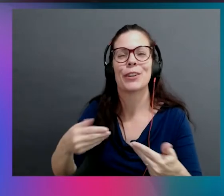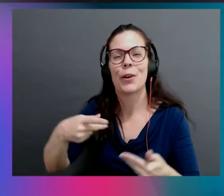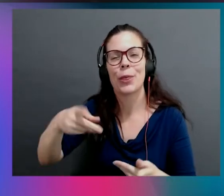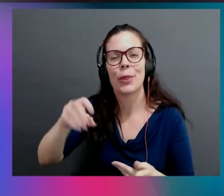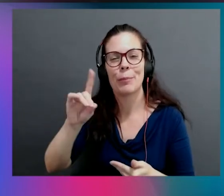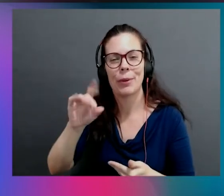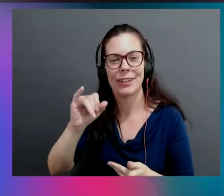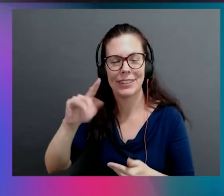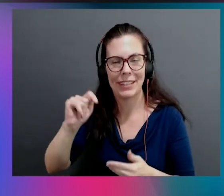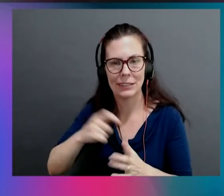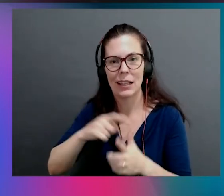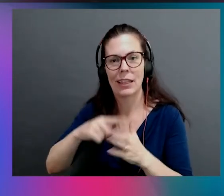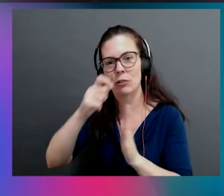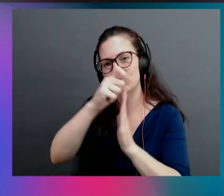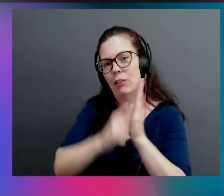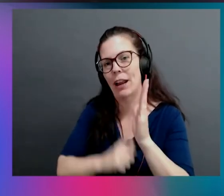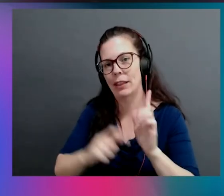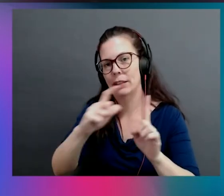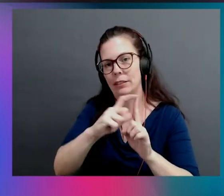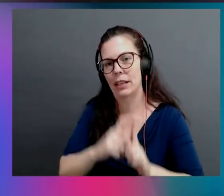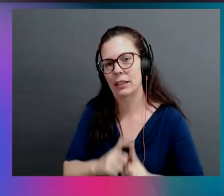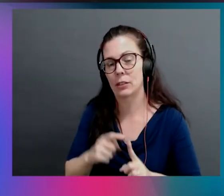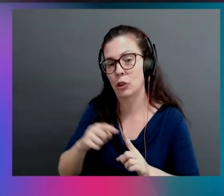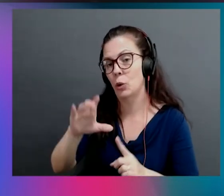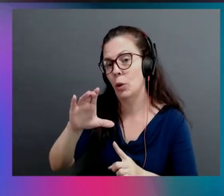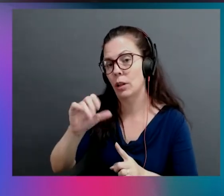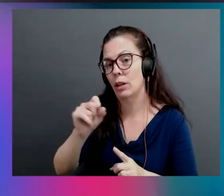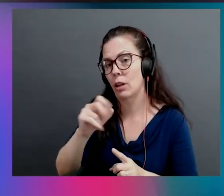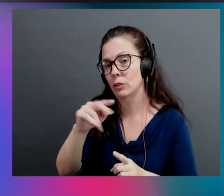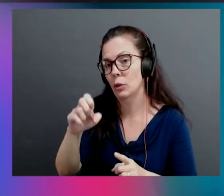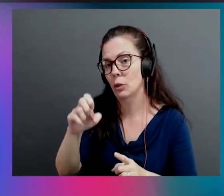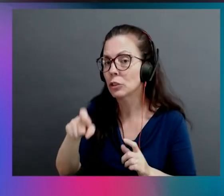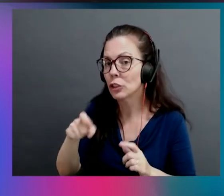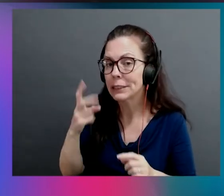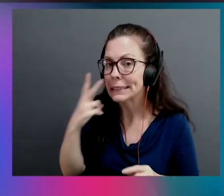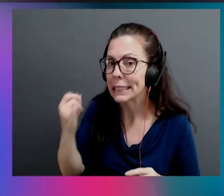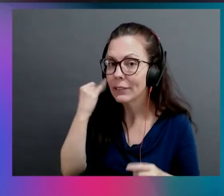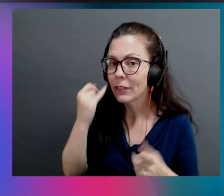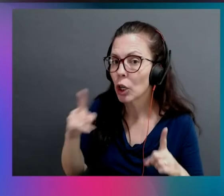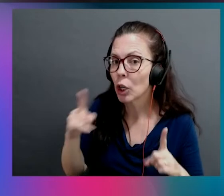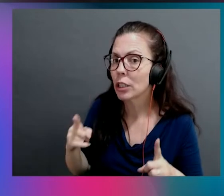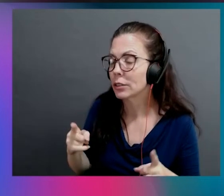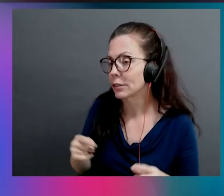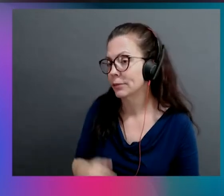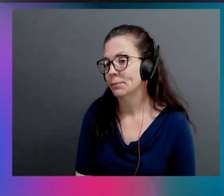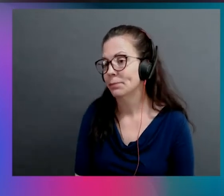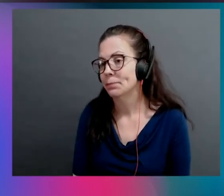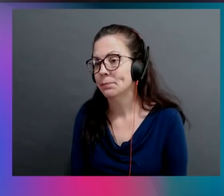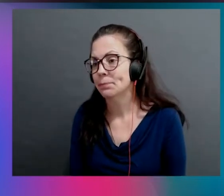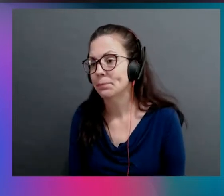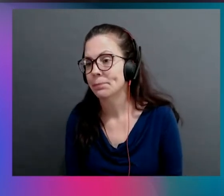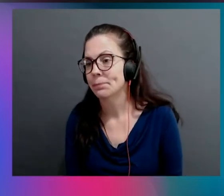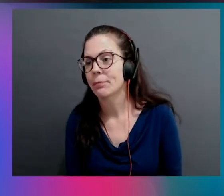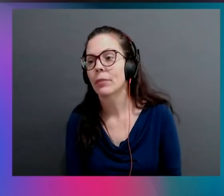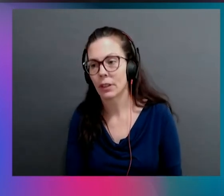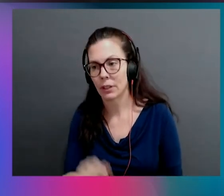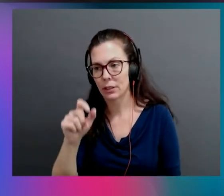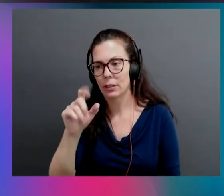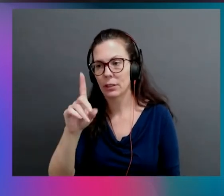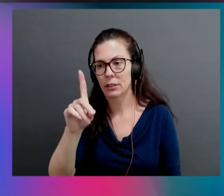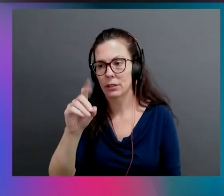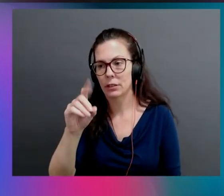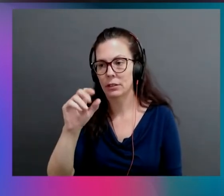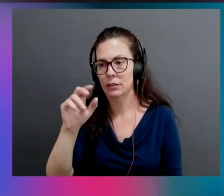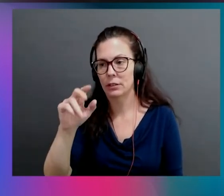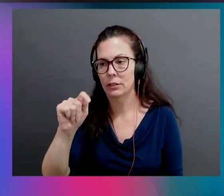the text to the console. Okay. So we should see it. Let's go. If it works. All right, .NET run. Got a